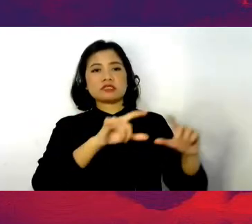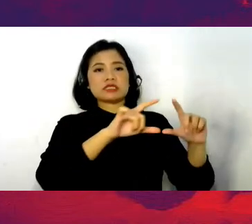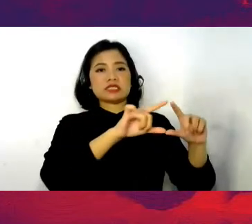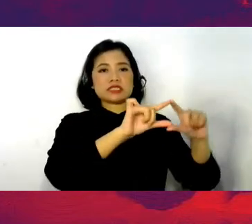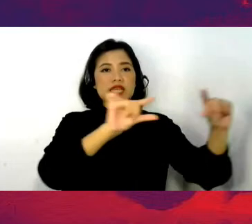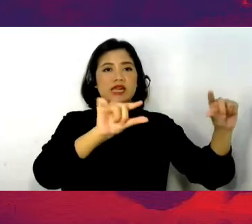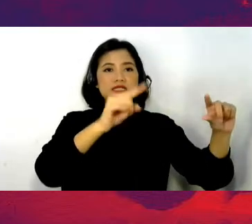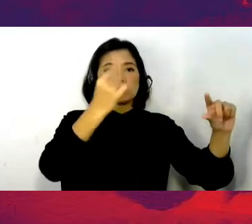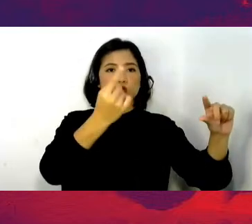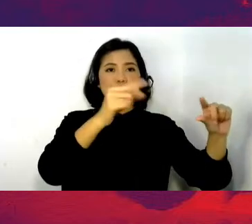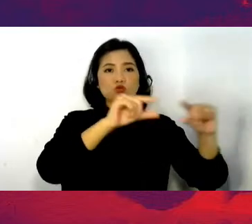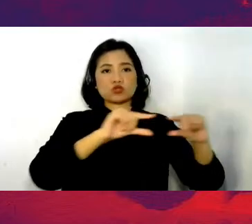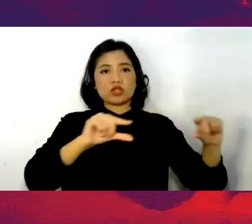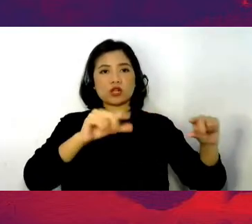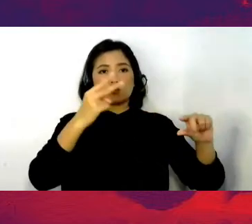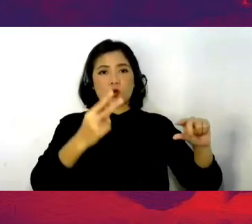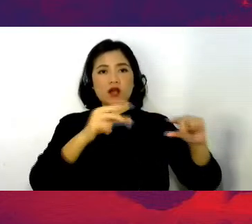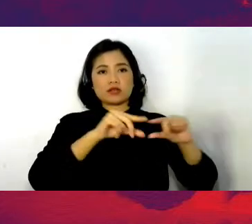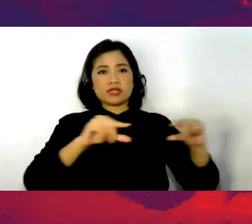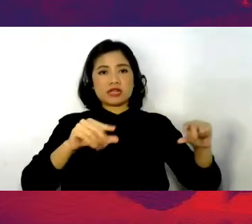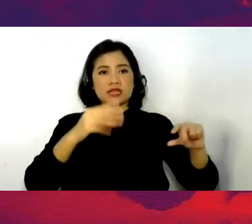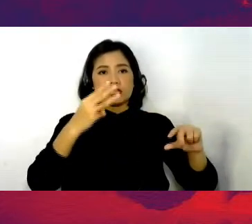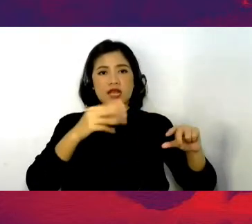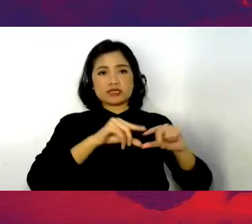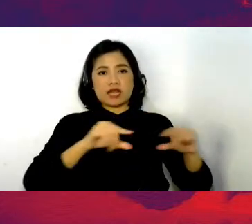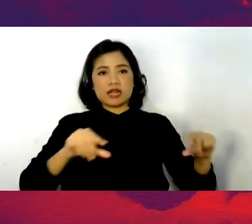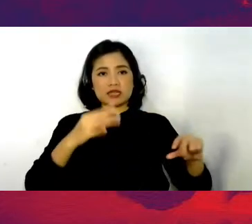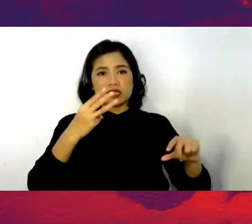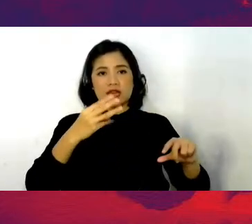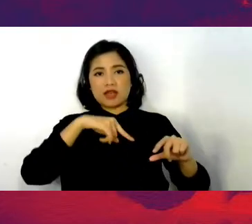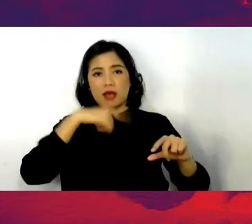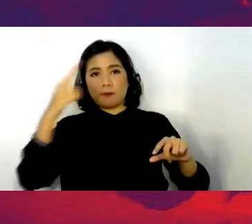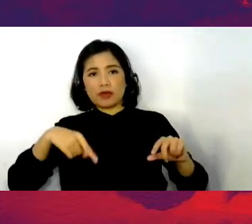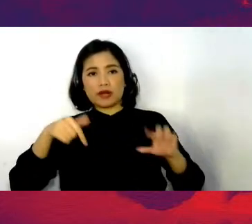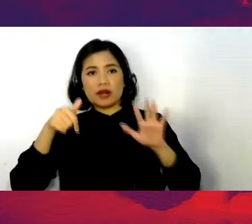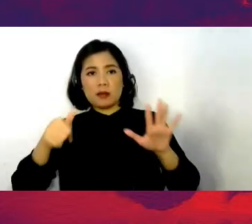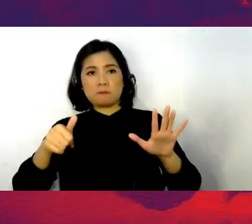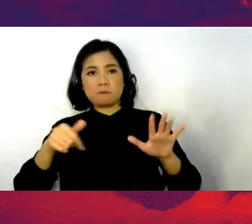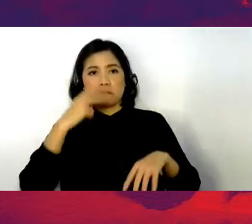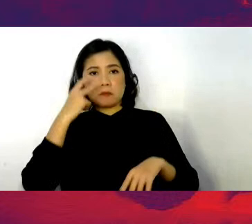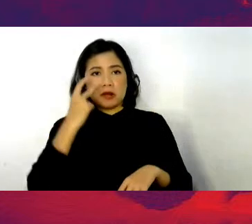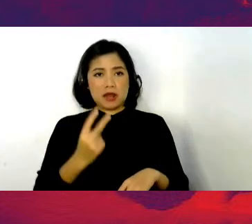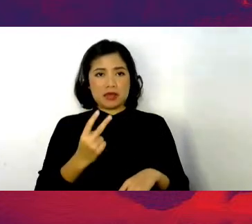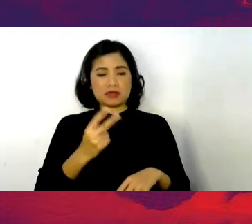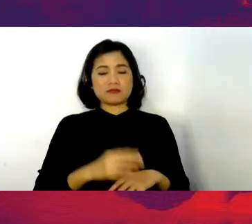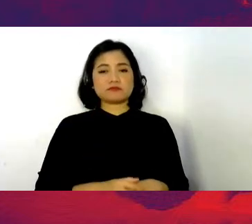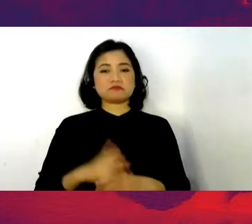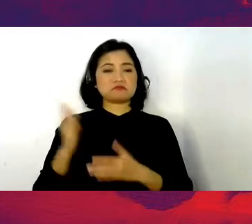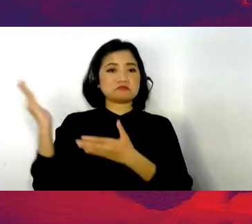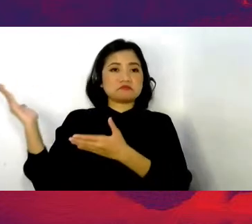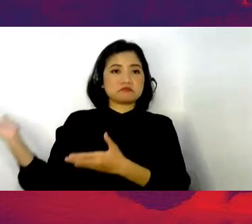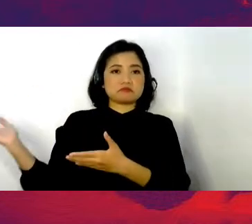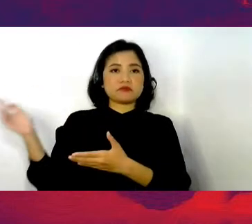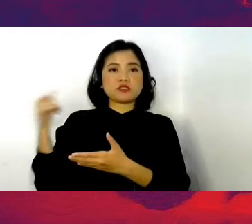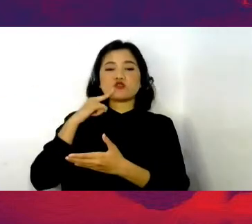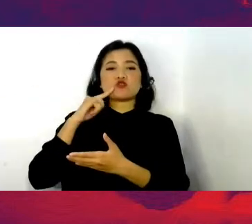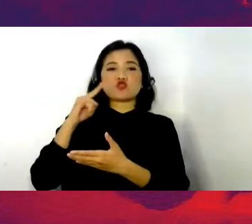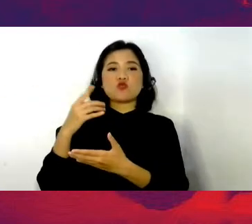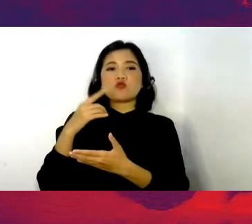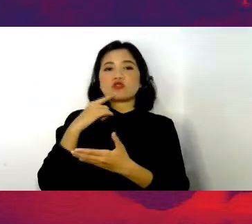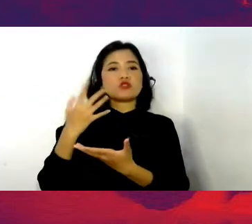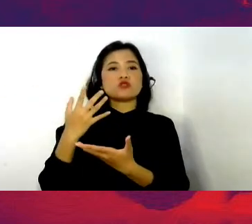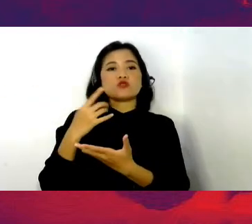least decile 6. So if we see here, the cash transfer, the